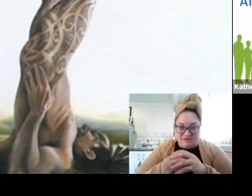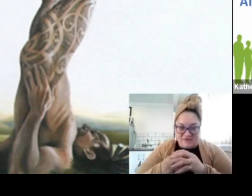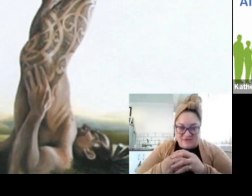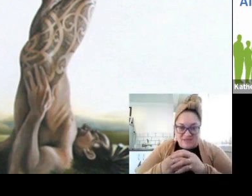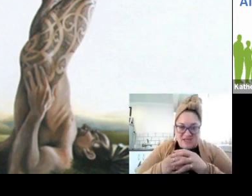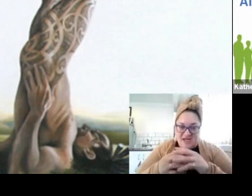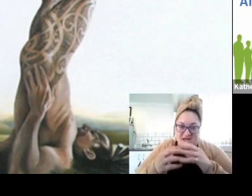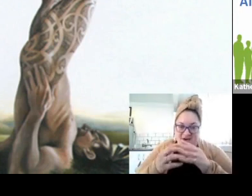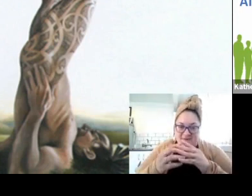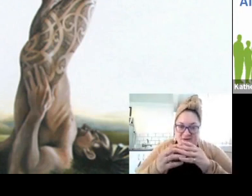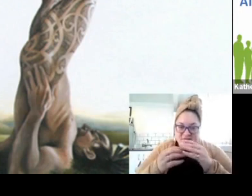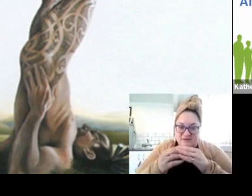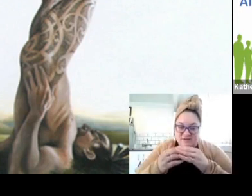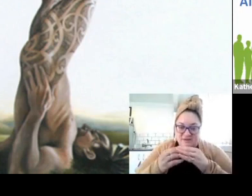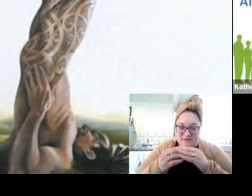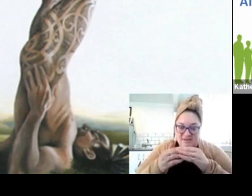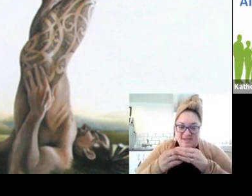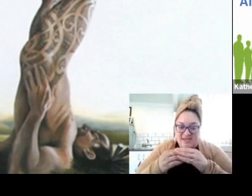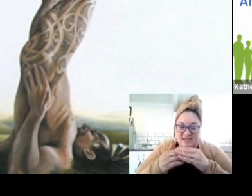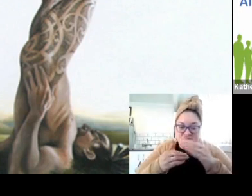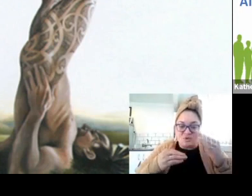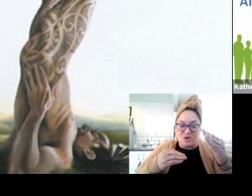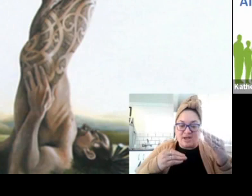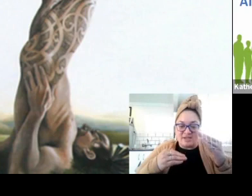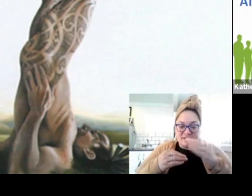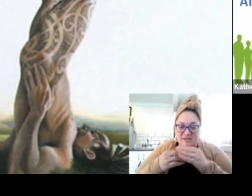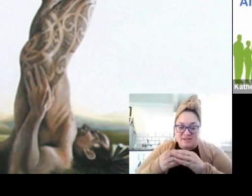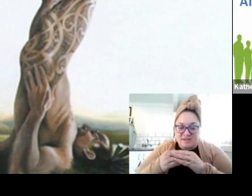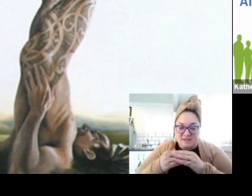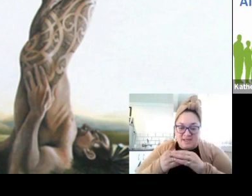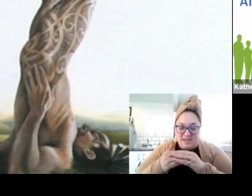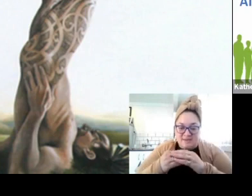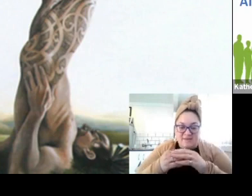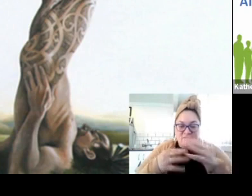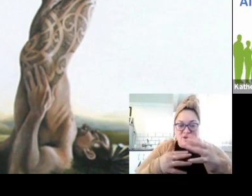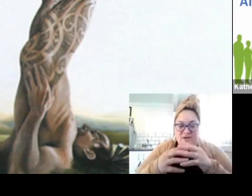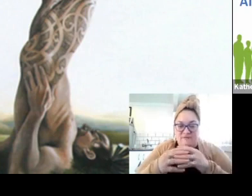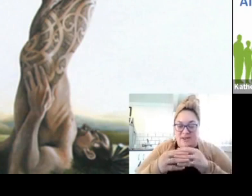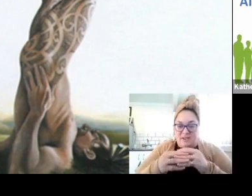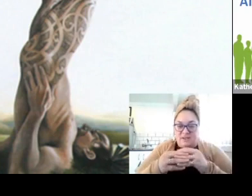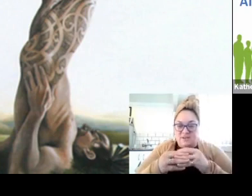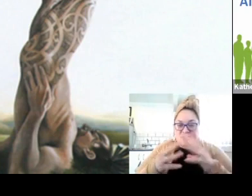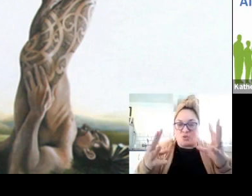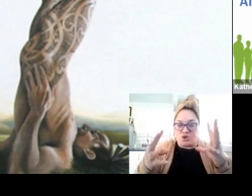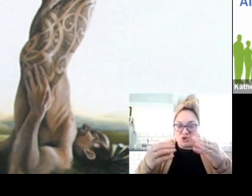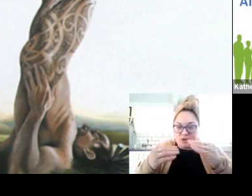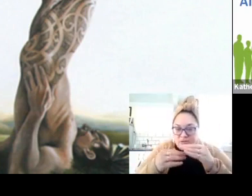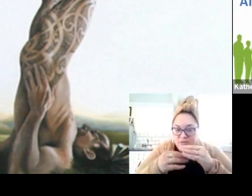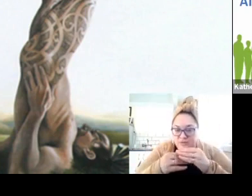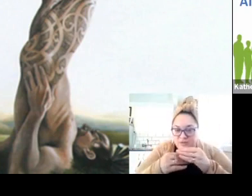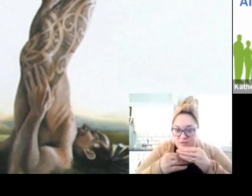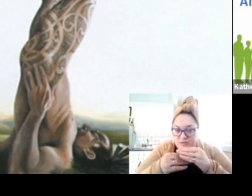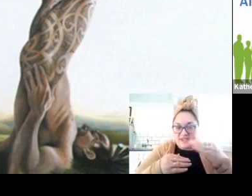and younger brothers around seeing a new light. They were tired of being